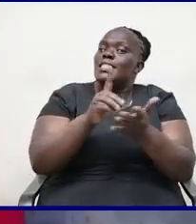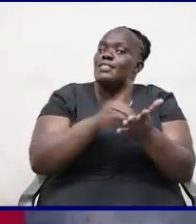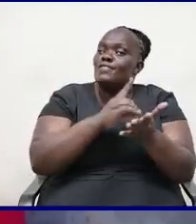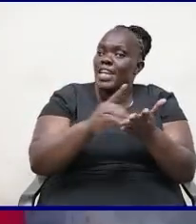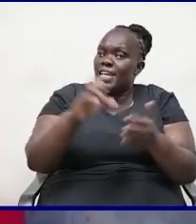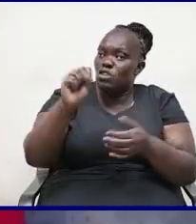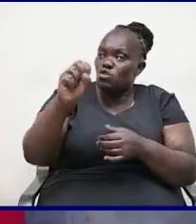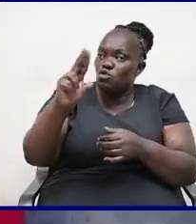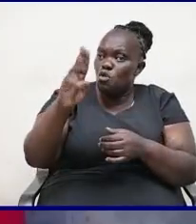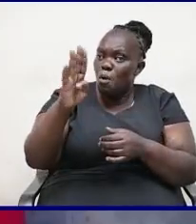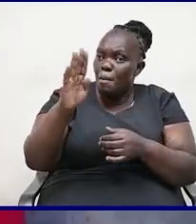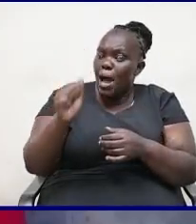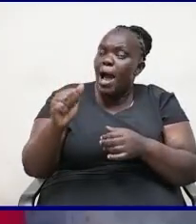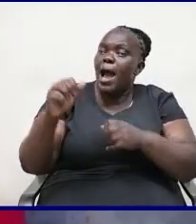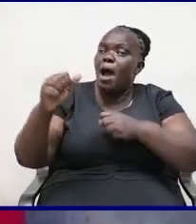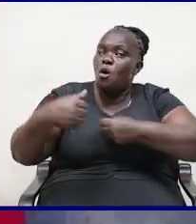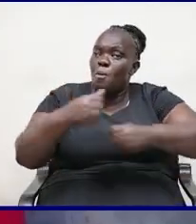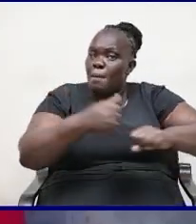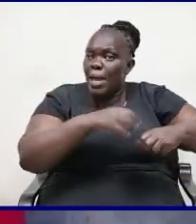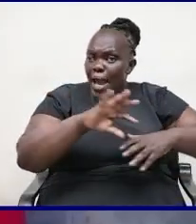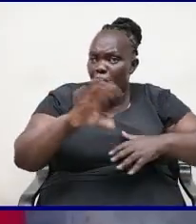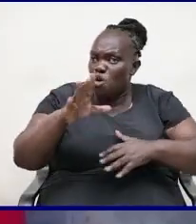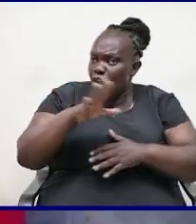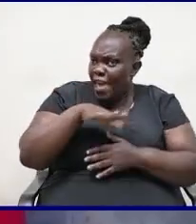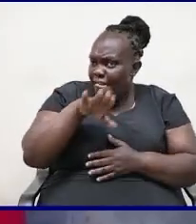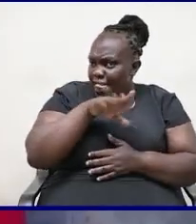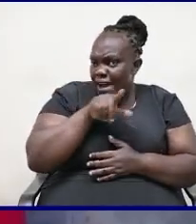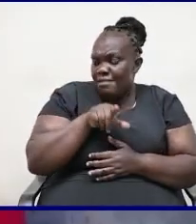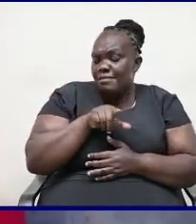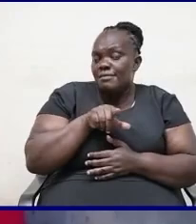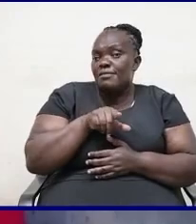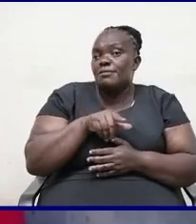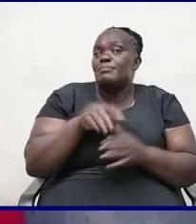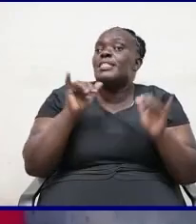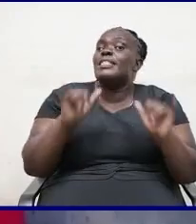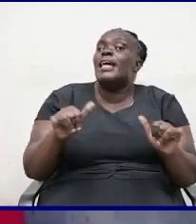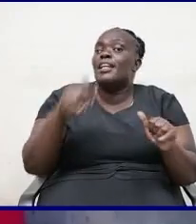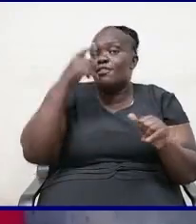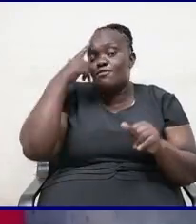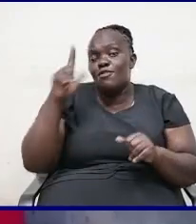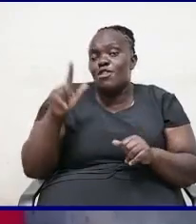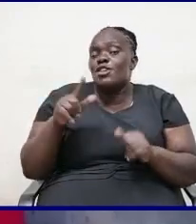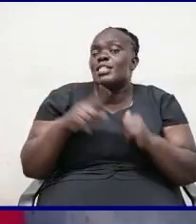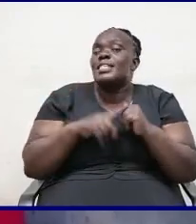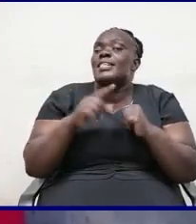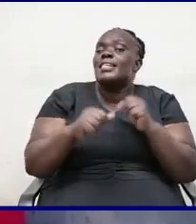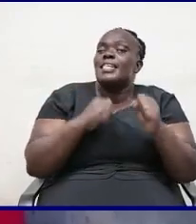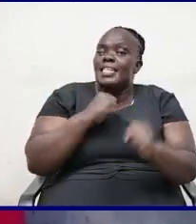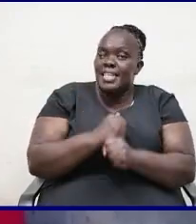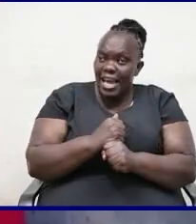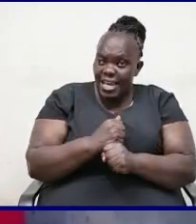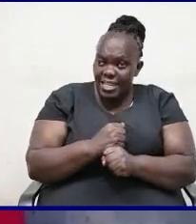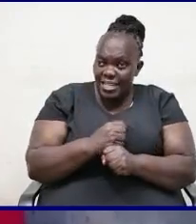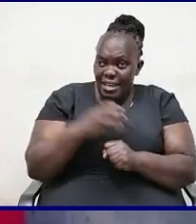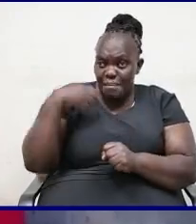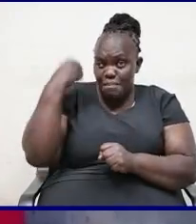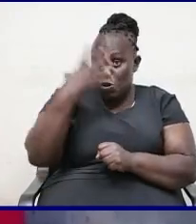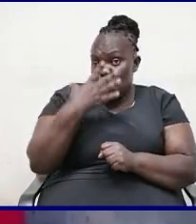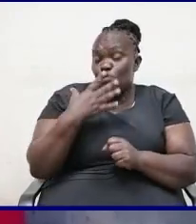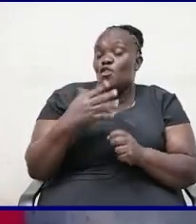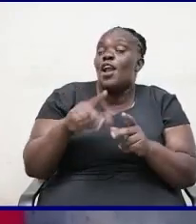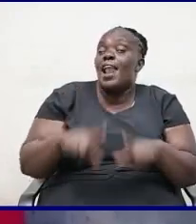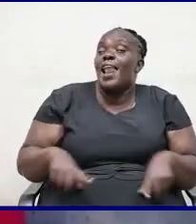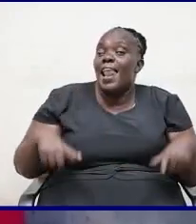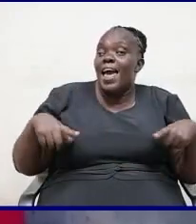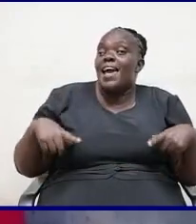both north and south. In Neighbor County. It was Wasi and all of us. Yes. Okay. Well, I stayed for 6 years. So the beautiful island you're talking